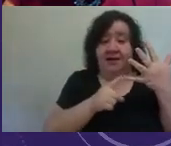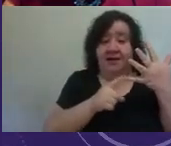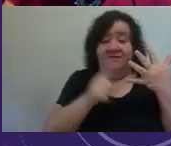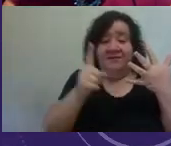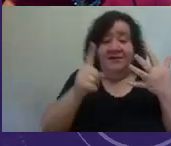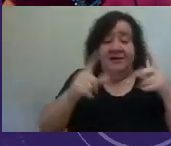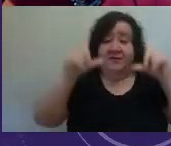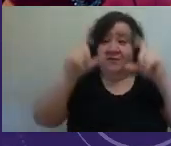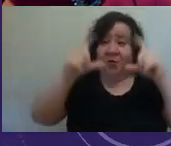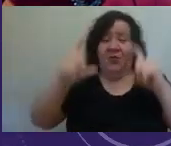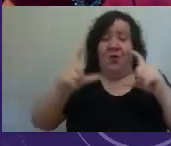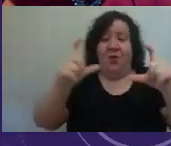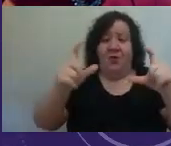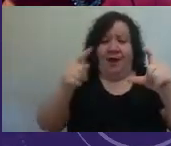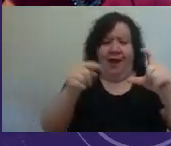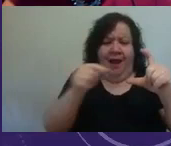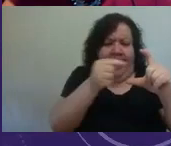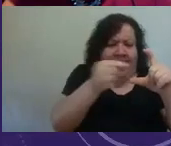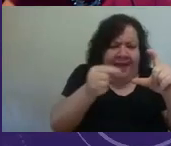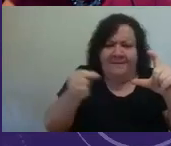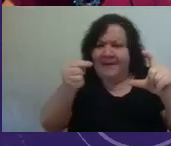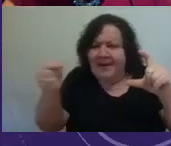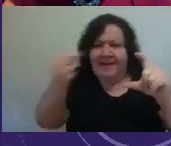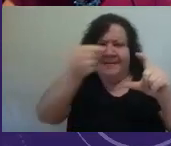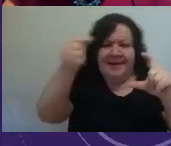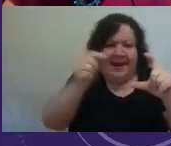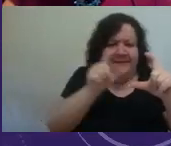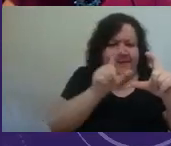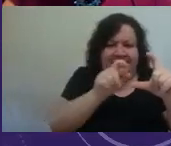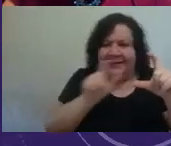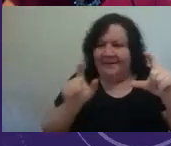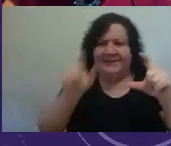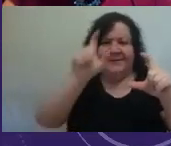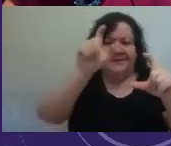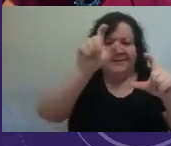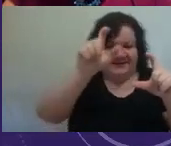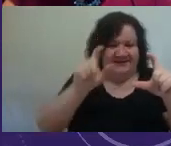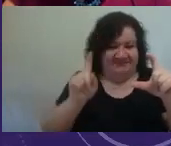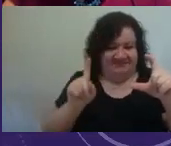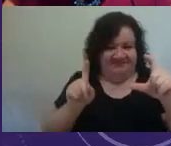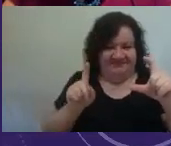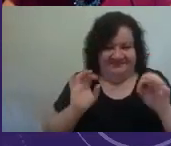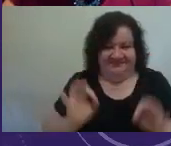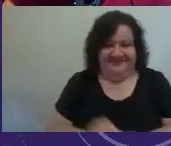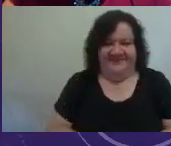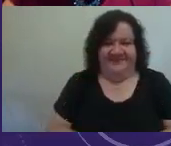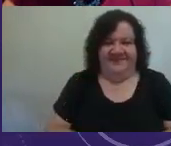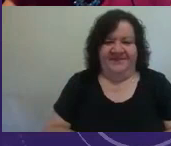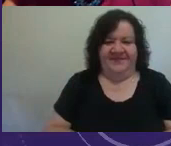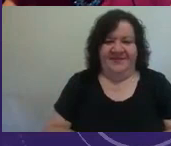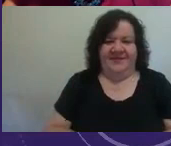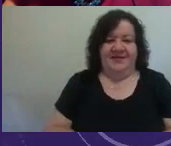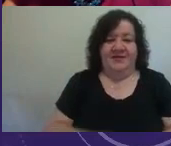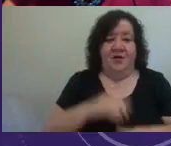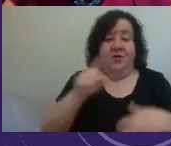screen readers can also read who is in the photo. So if you need to save on how much is in your character limit,